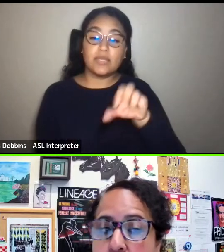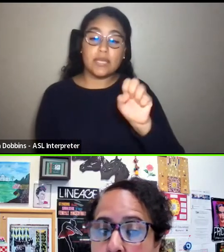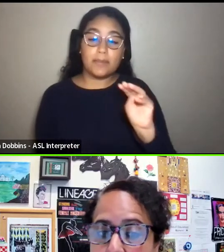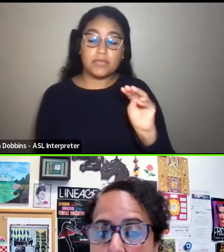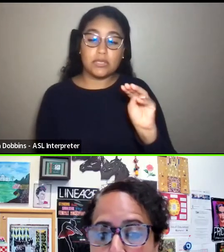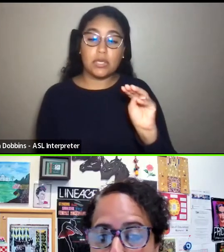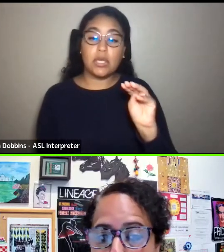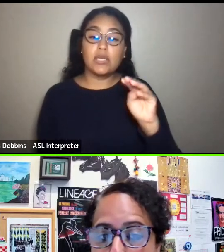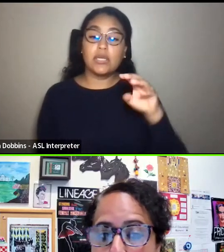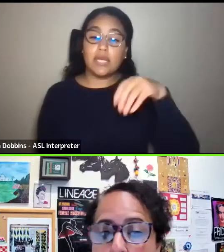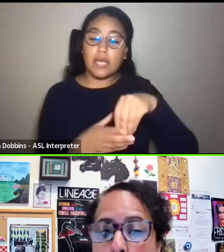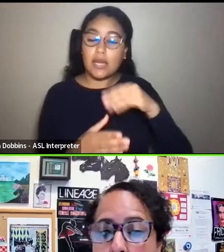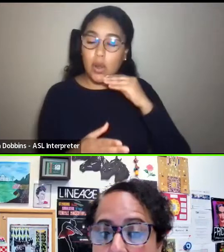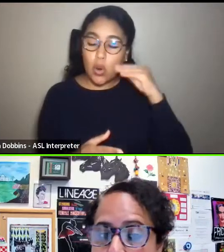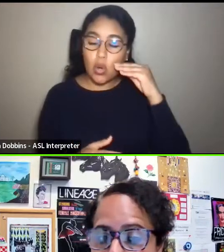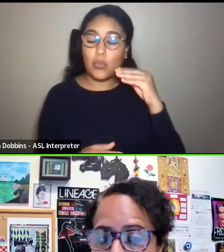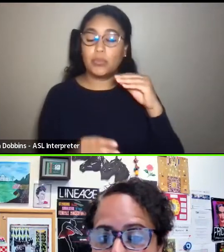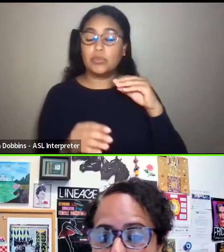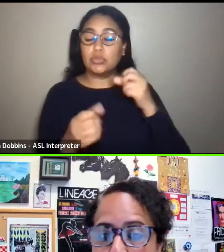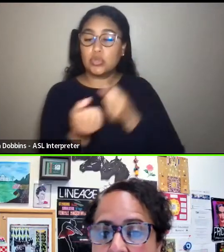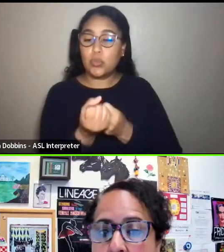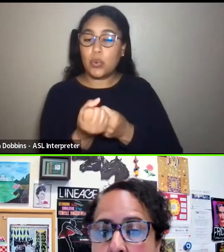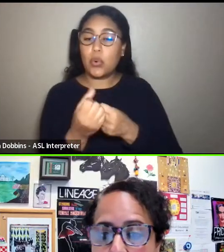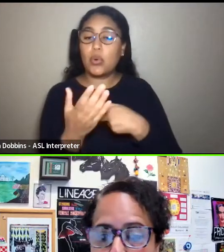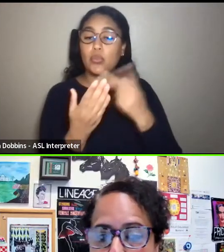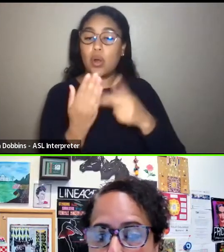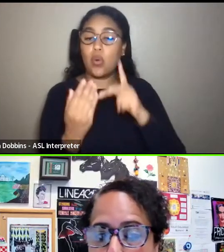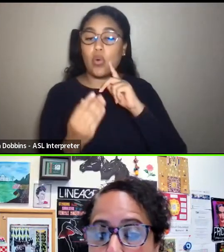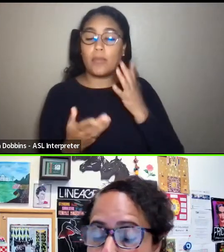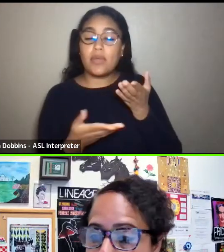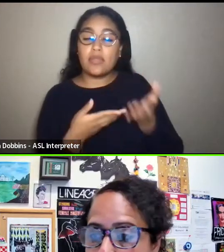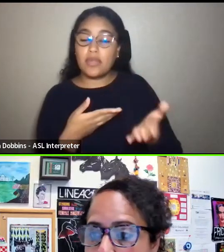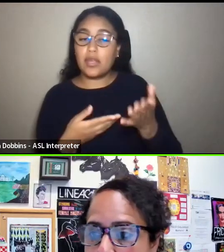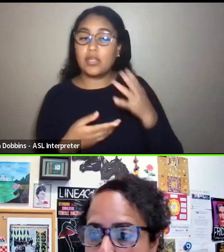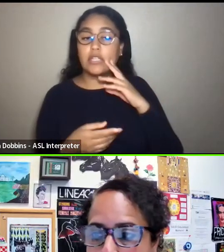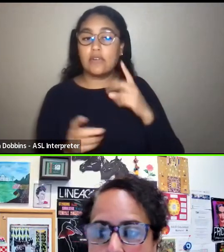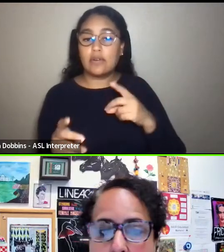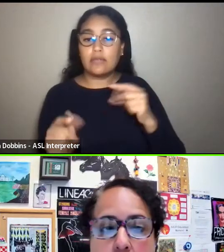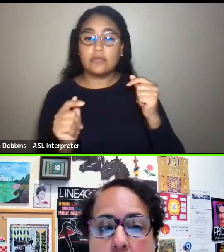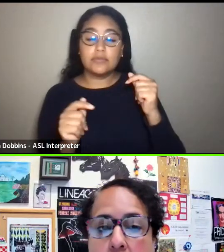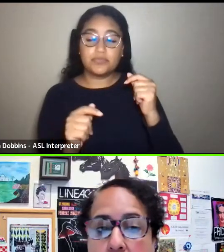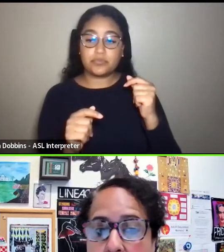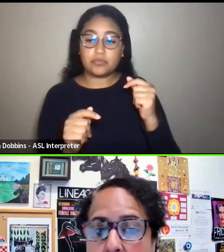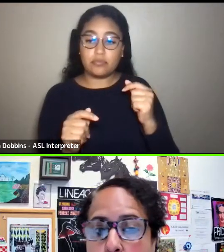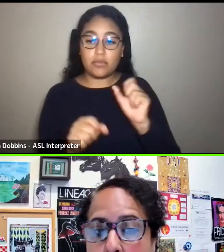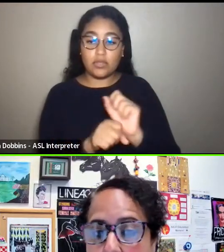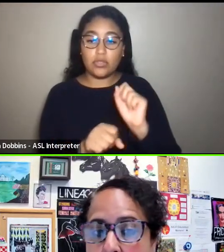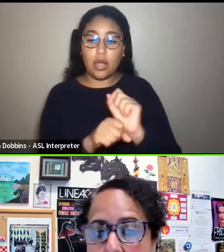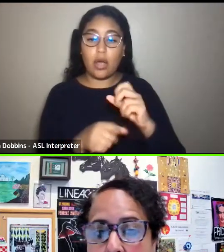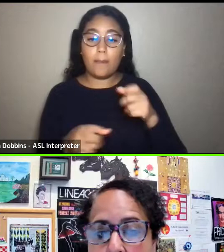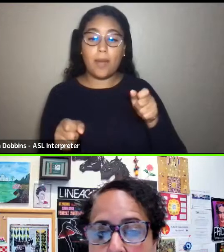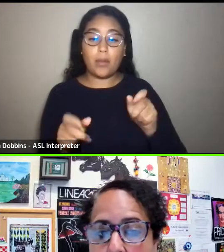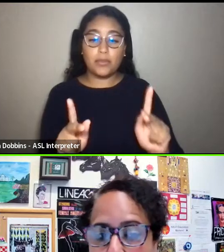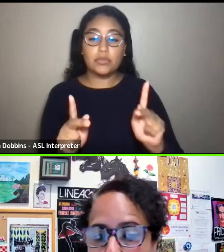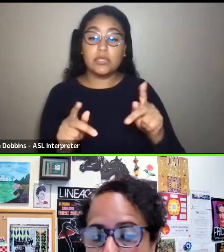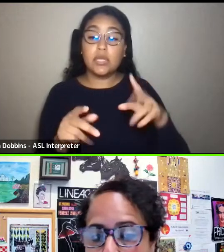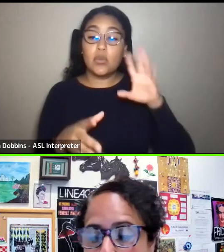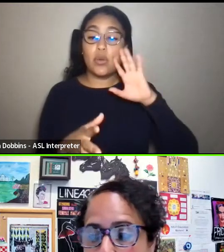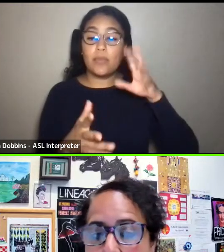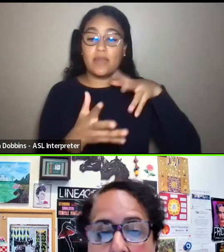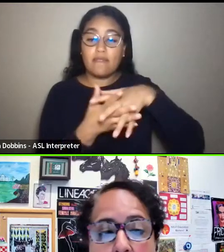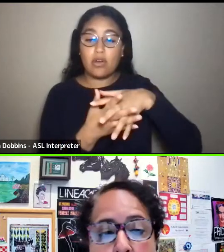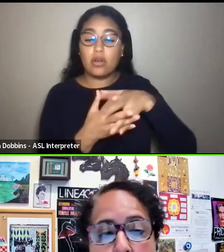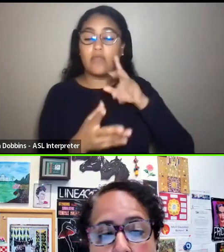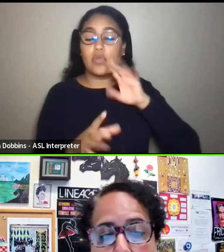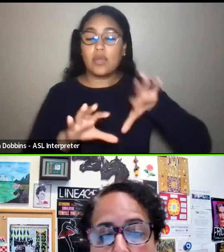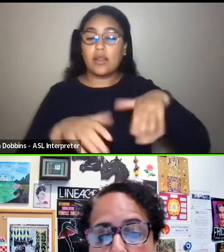In-Home Supportive Services Program will be on site to discuss immediate job opportunities with students. This will be built into the